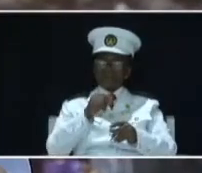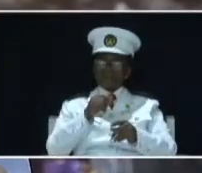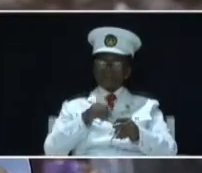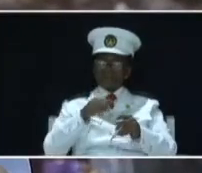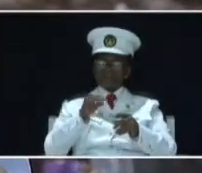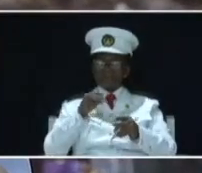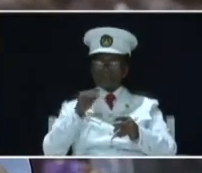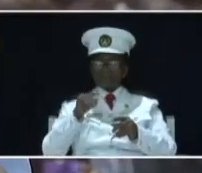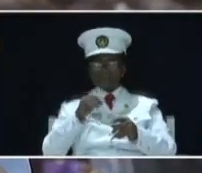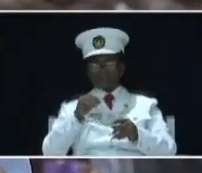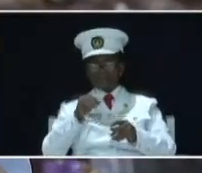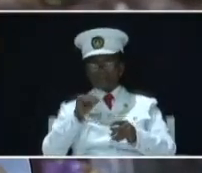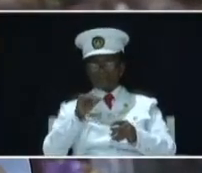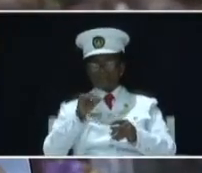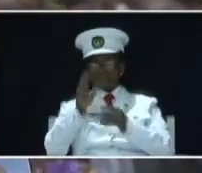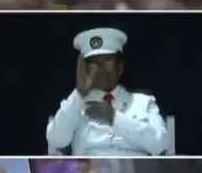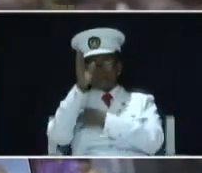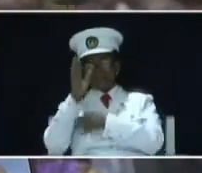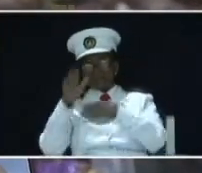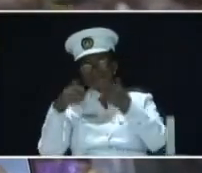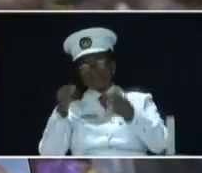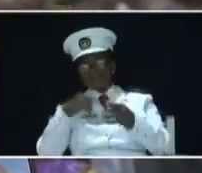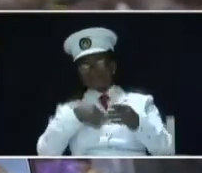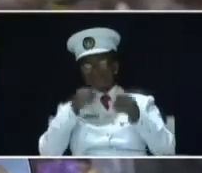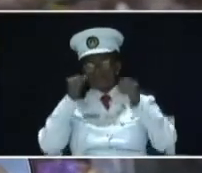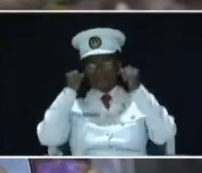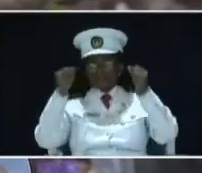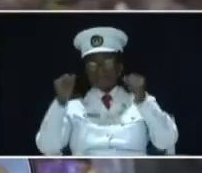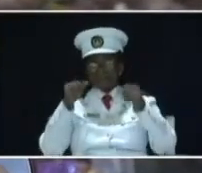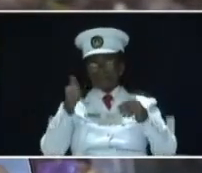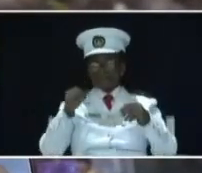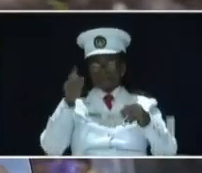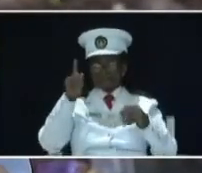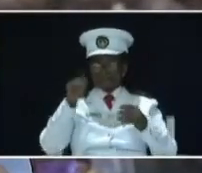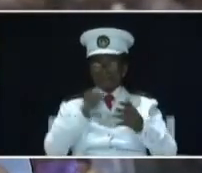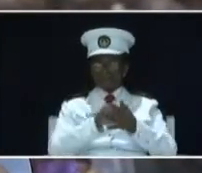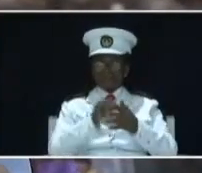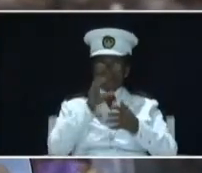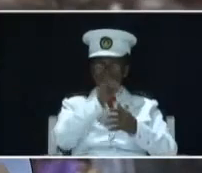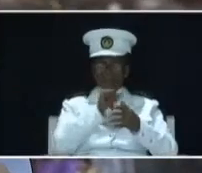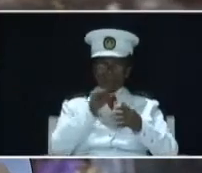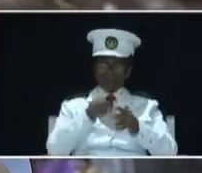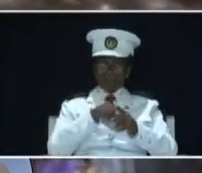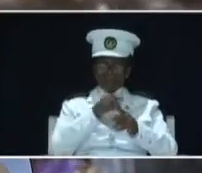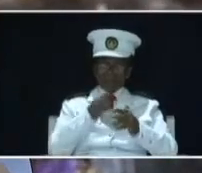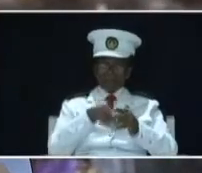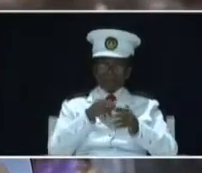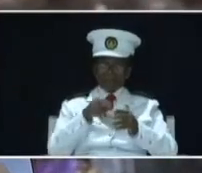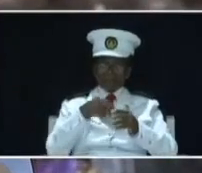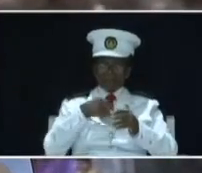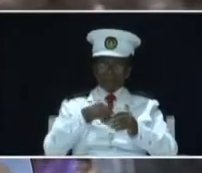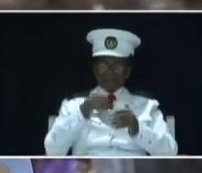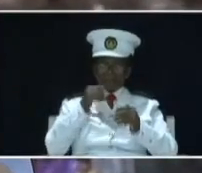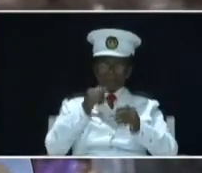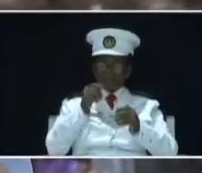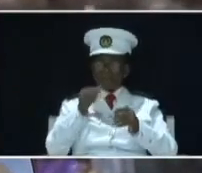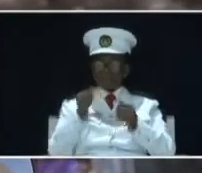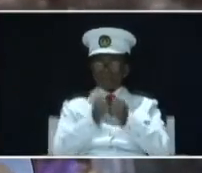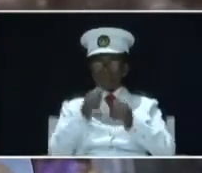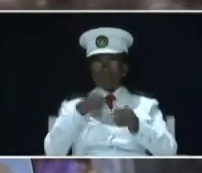Anybody messes around with me, I'm not going to be like Daddy Gio. I finish them.